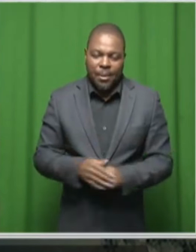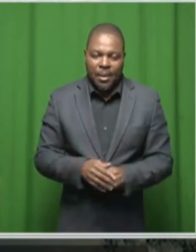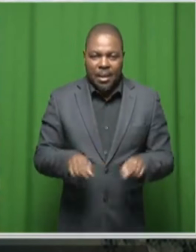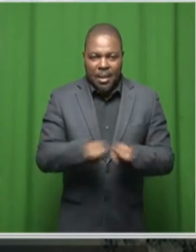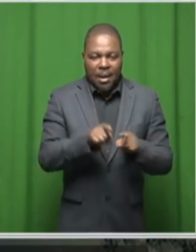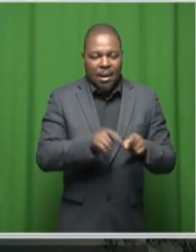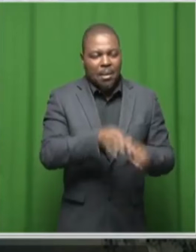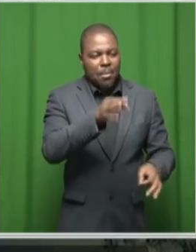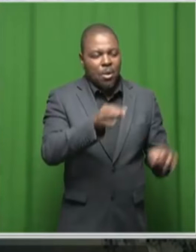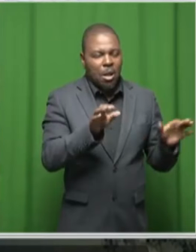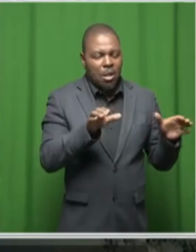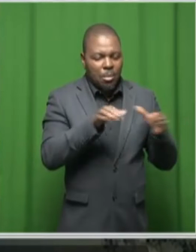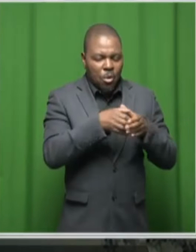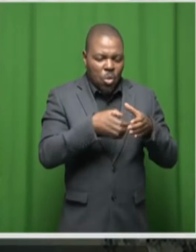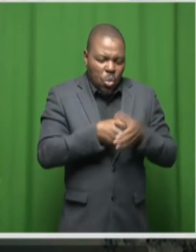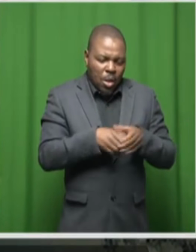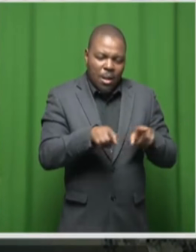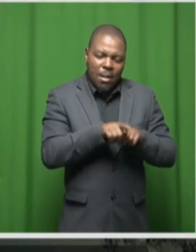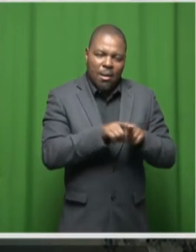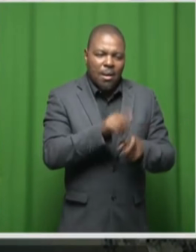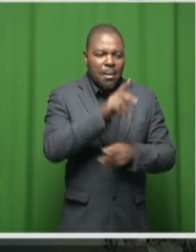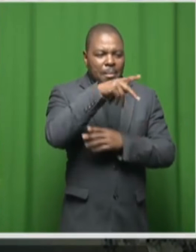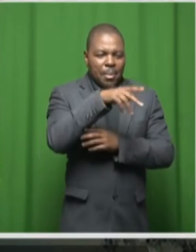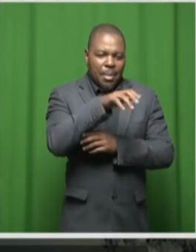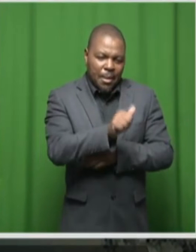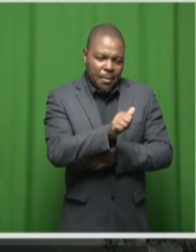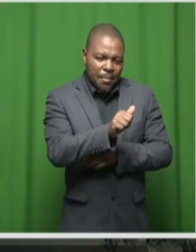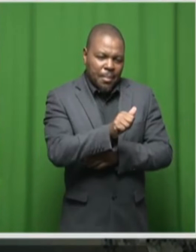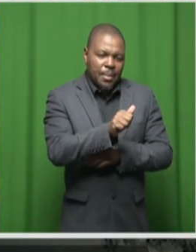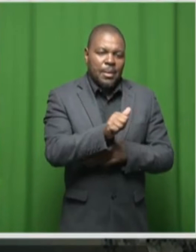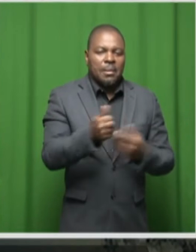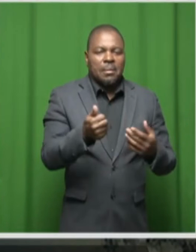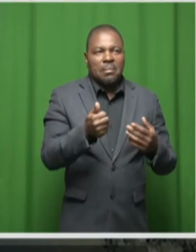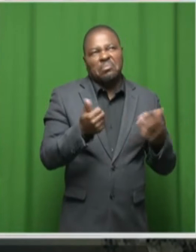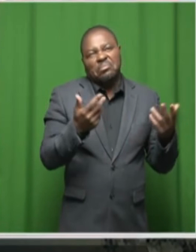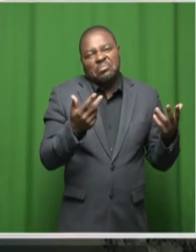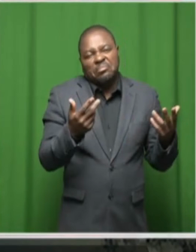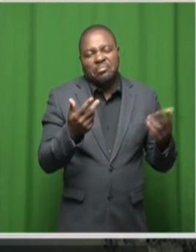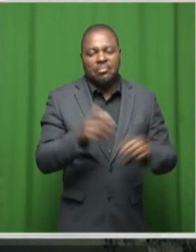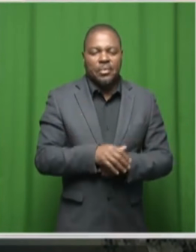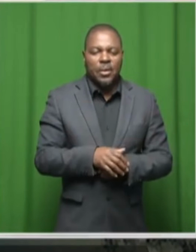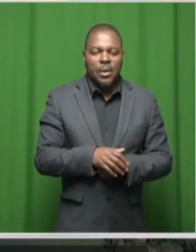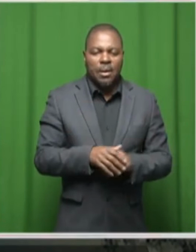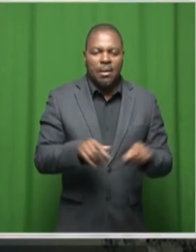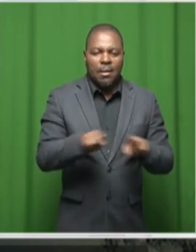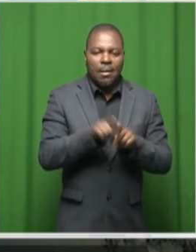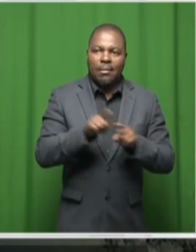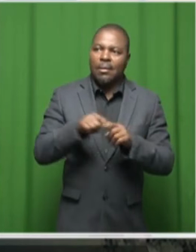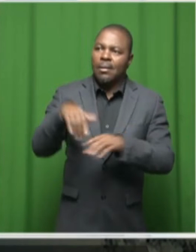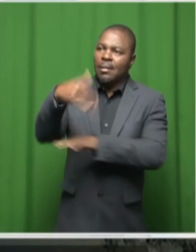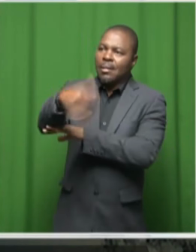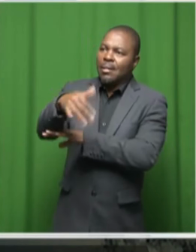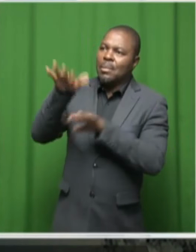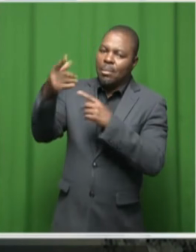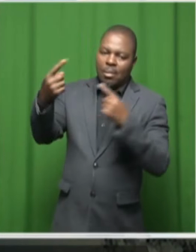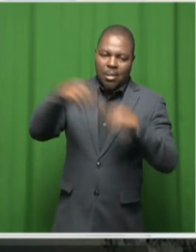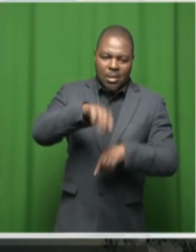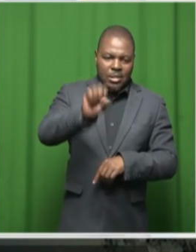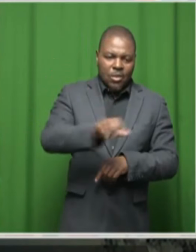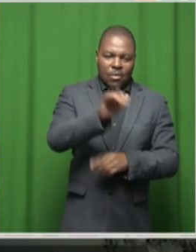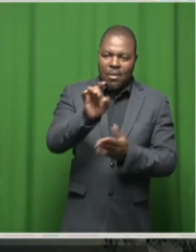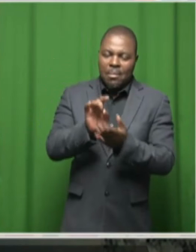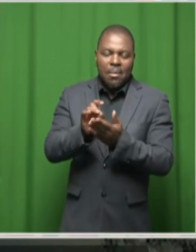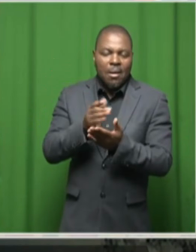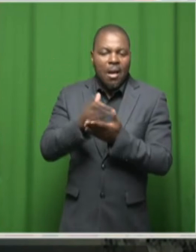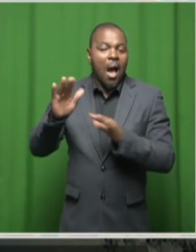smaller-ish political party like the Patriotic Alliance is this issue of how we're going to deal with illegal immigration. You've already had